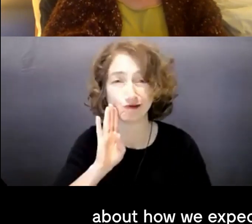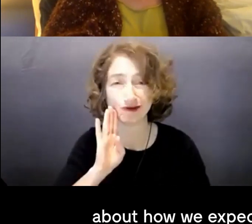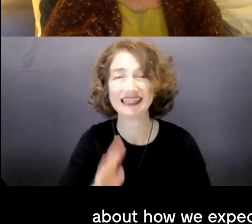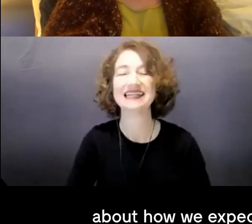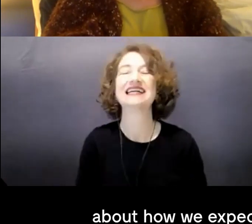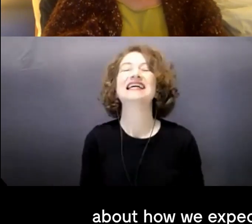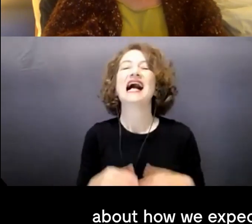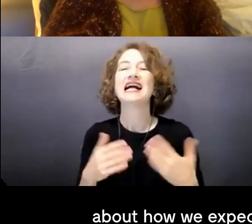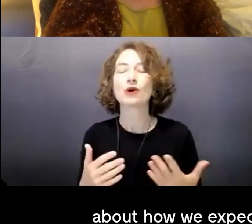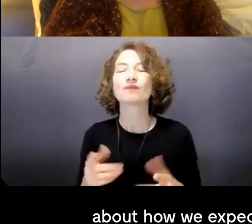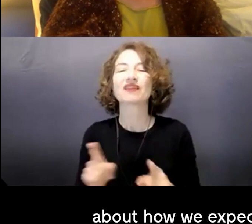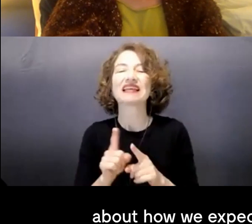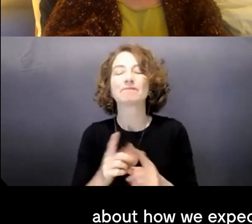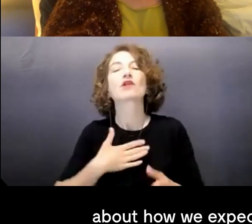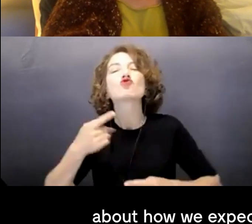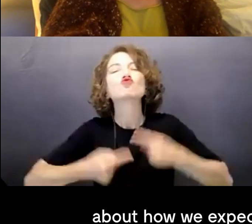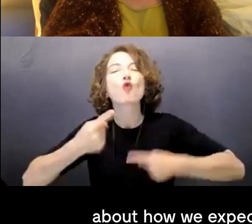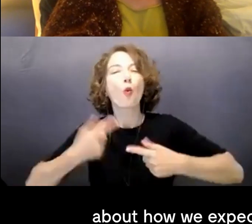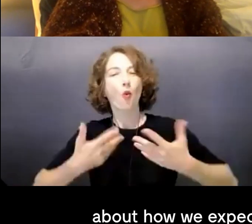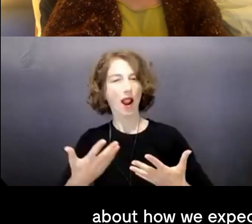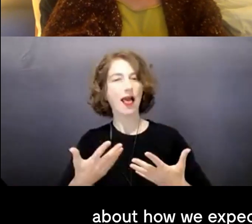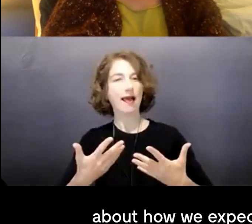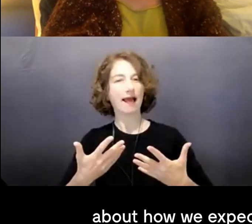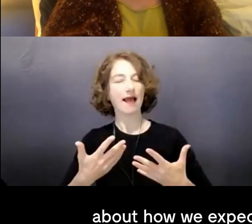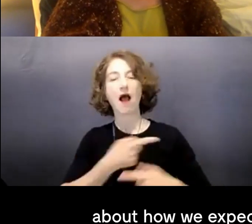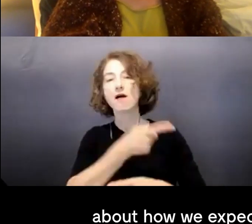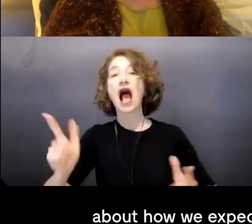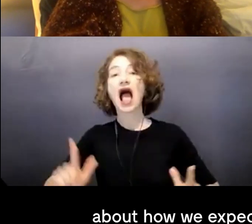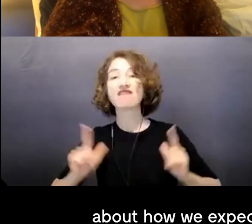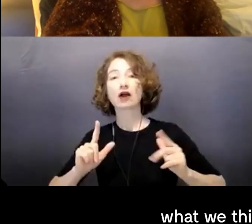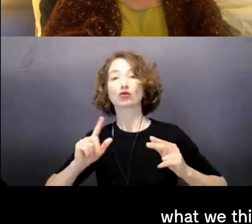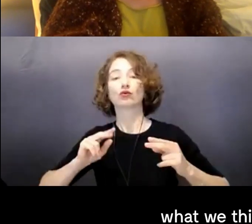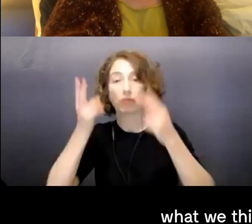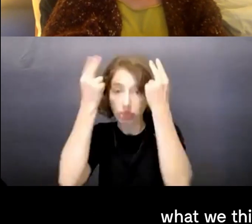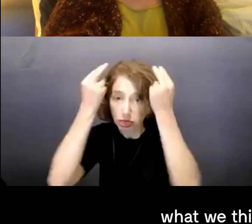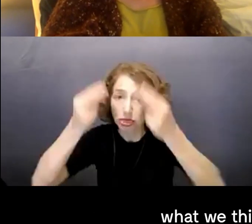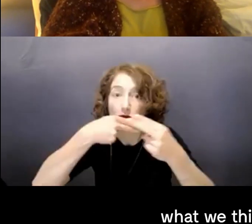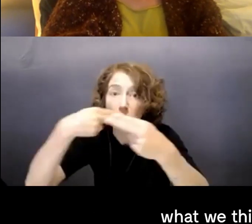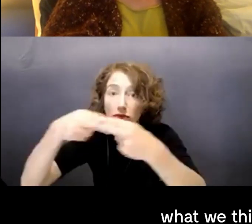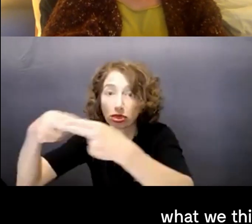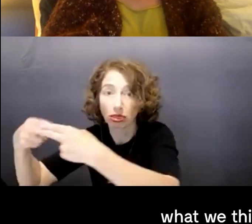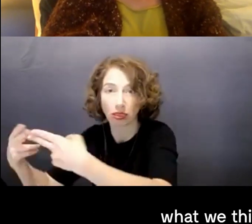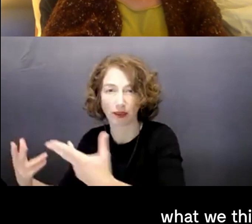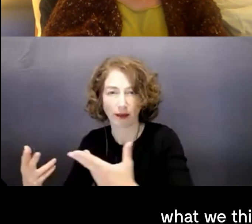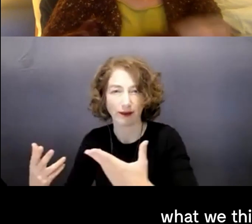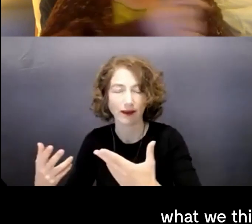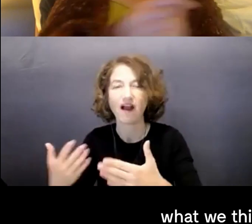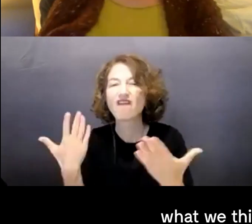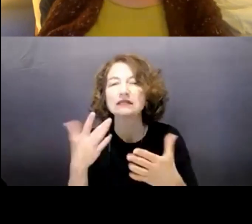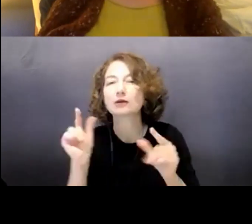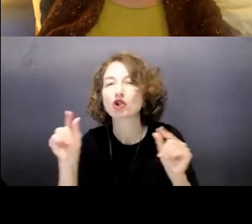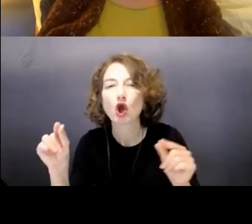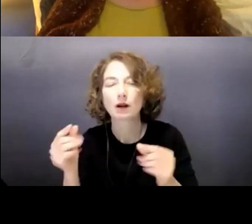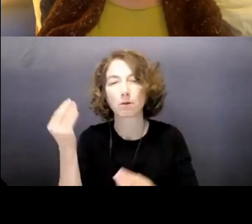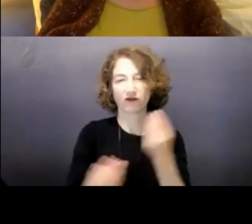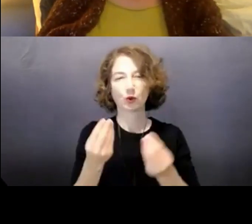how we expect ourselves to show up, how we think other people will expect us to show up, what we think is coherent, what we think is professional, I